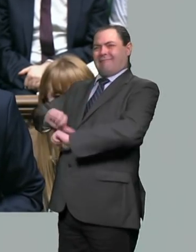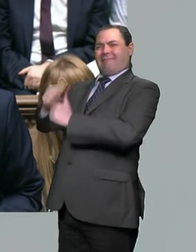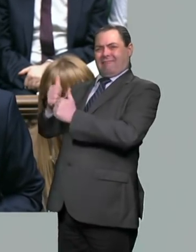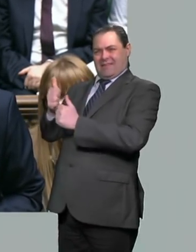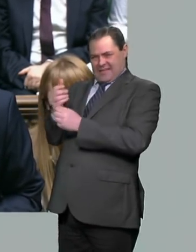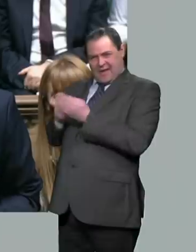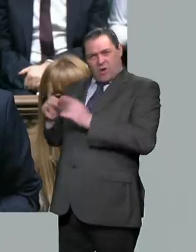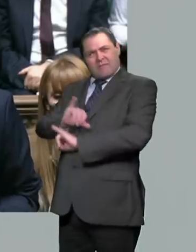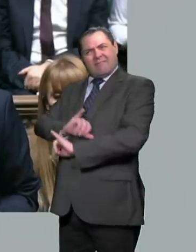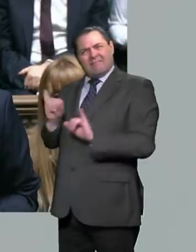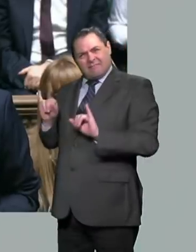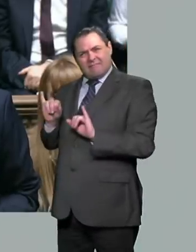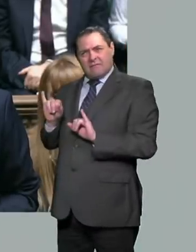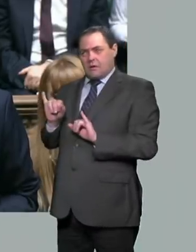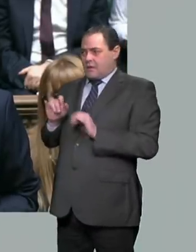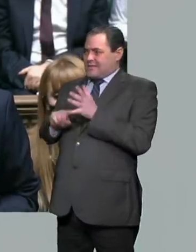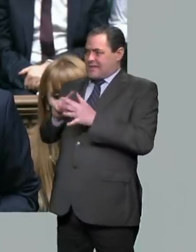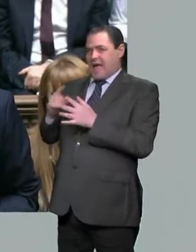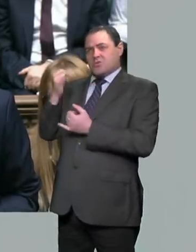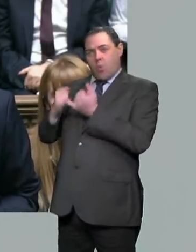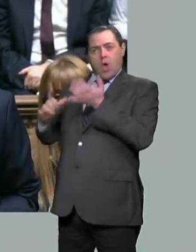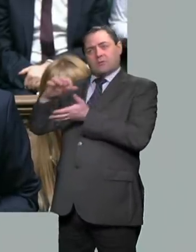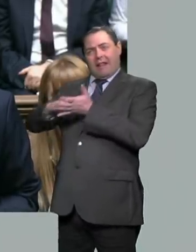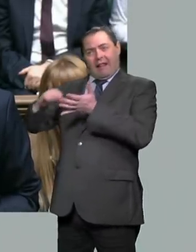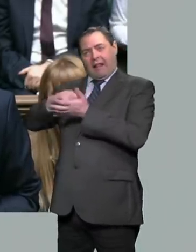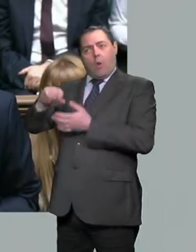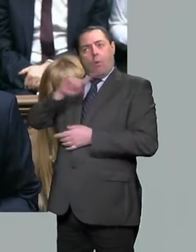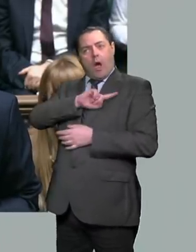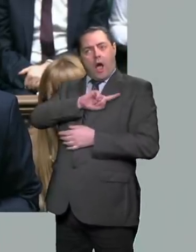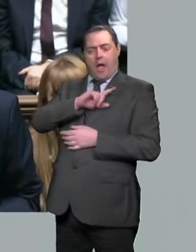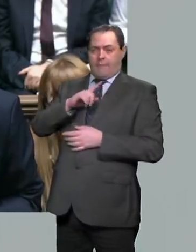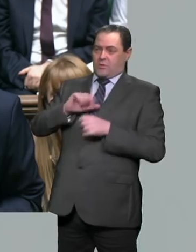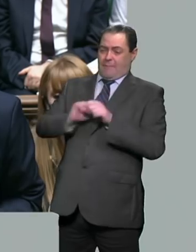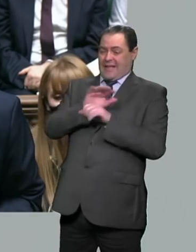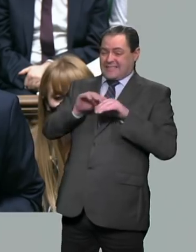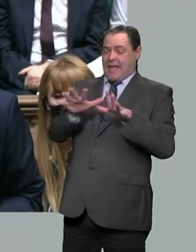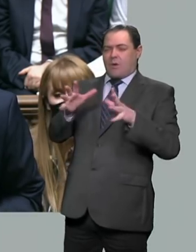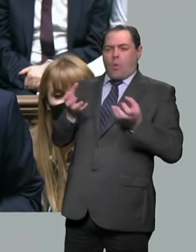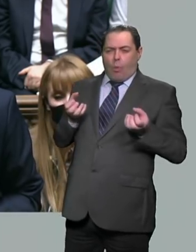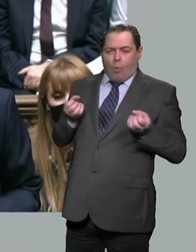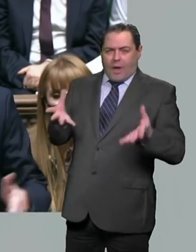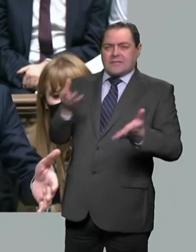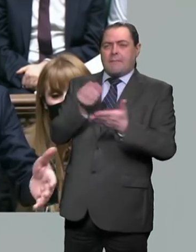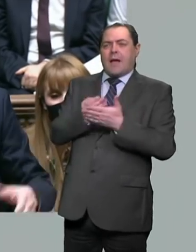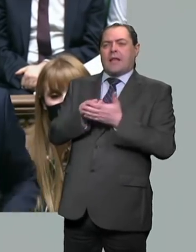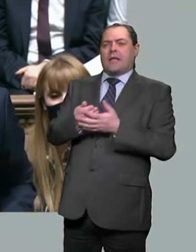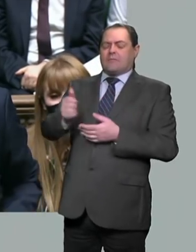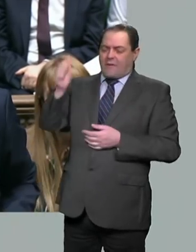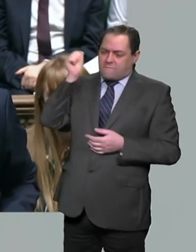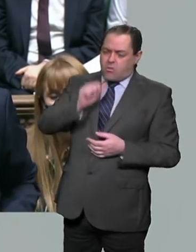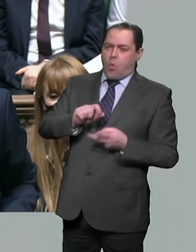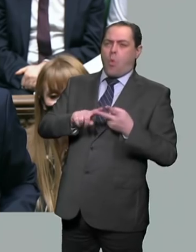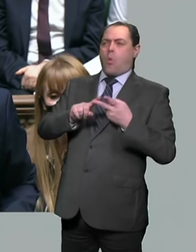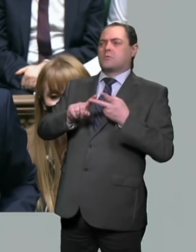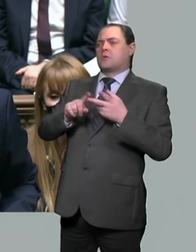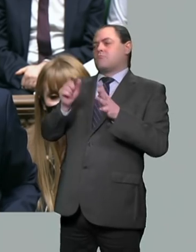the result of low growth. Under this government, we've seen a pandemic of waste and fraud. From the Prime Minister's yacht